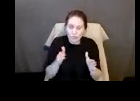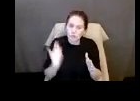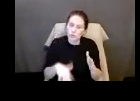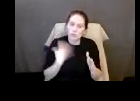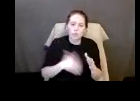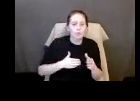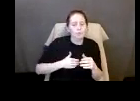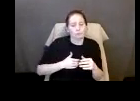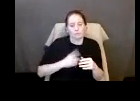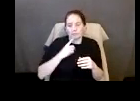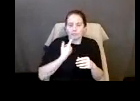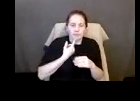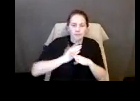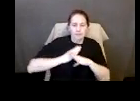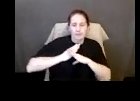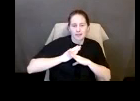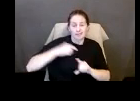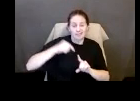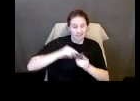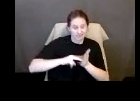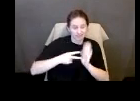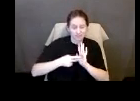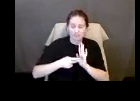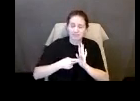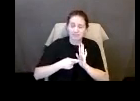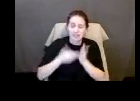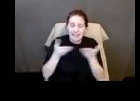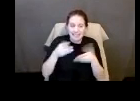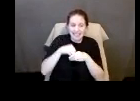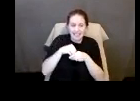protected, and its contents must have been incredibly